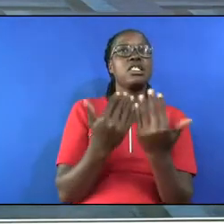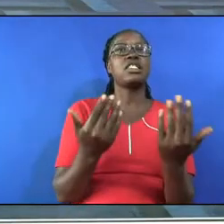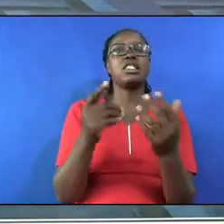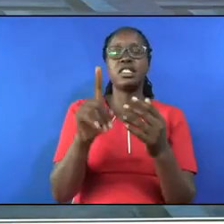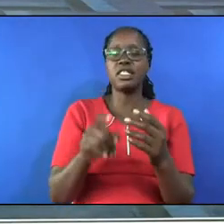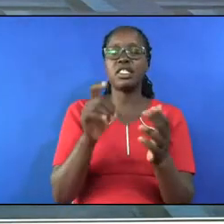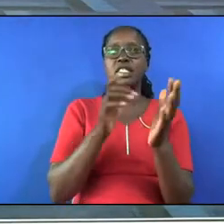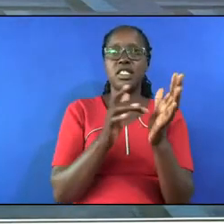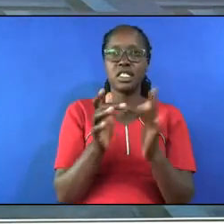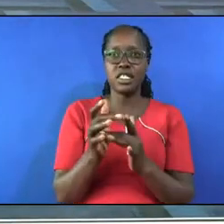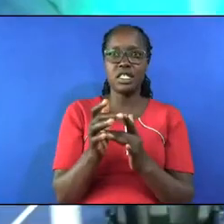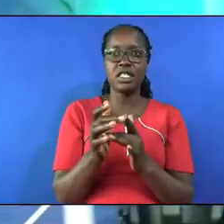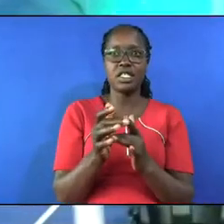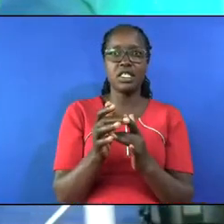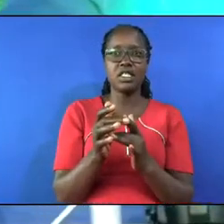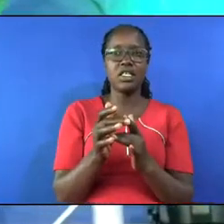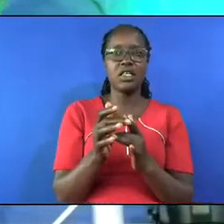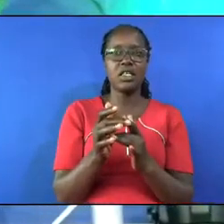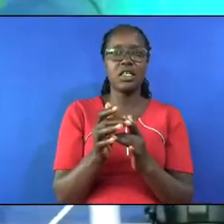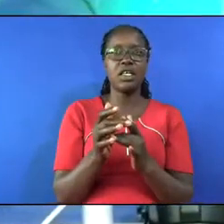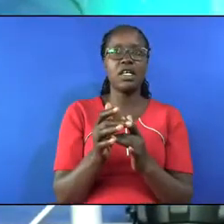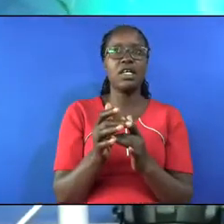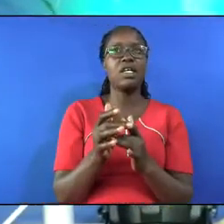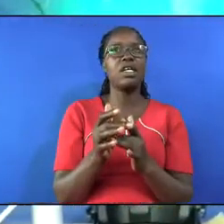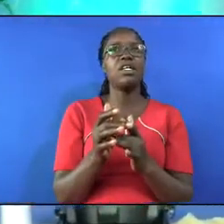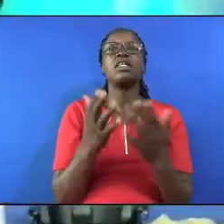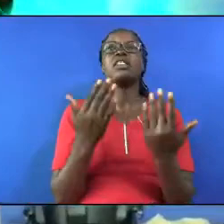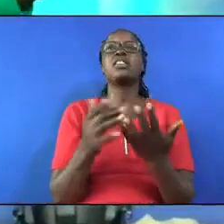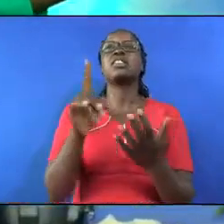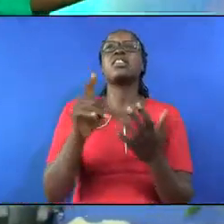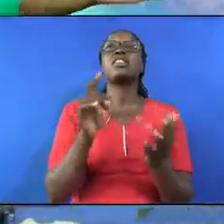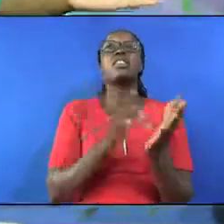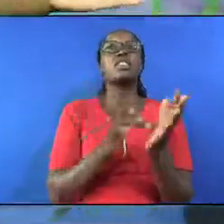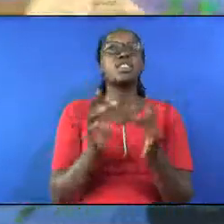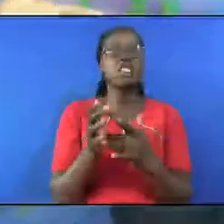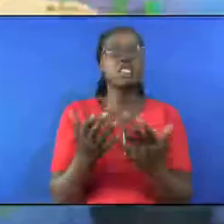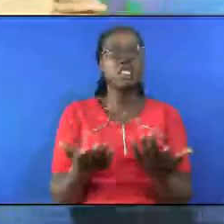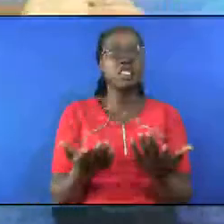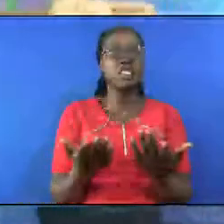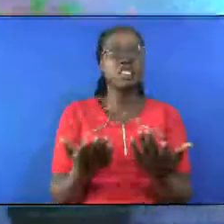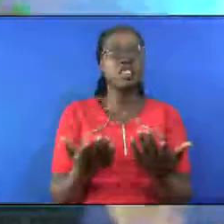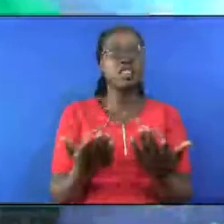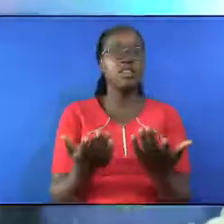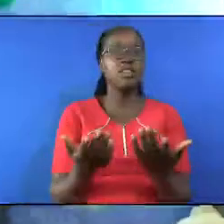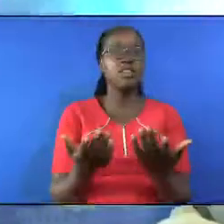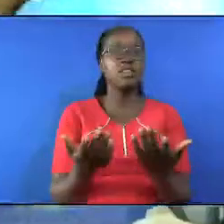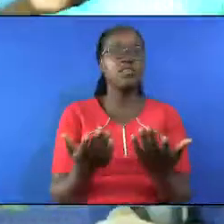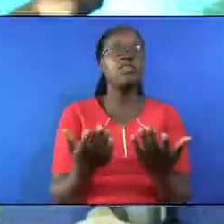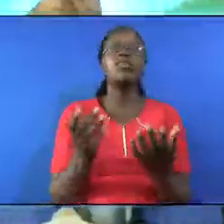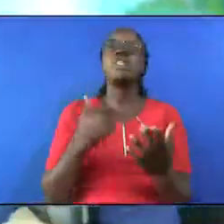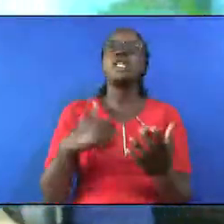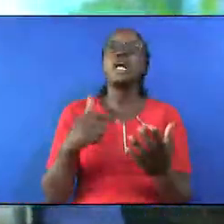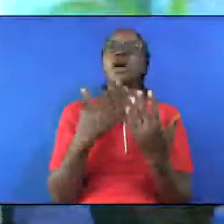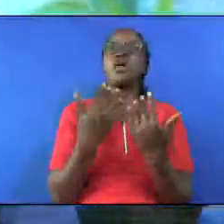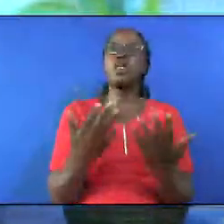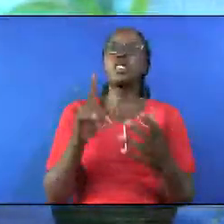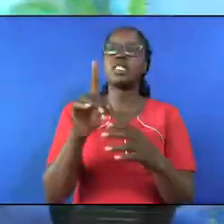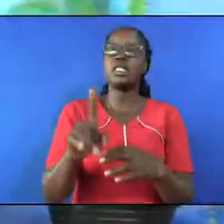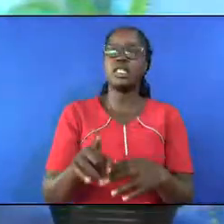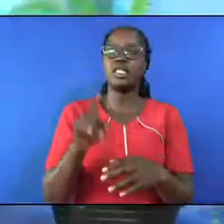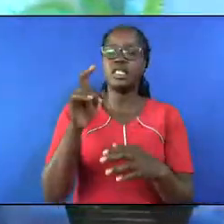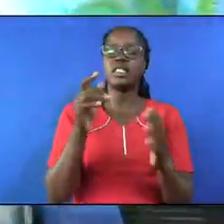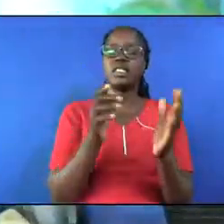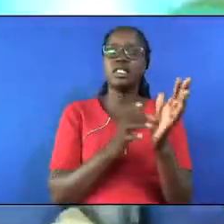children need Jesus. Amen? Kindly shout, our children need Jesus. Our children need